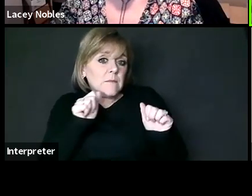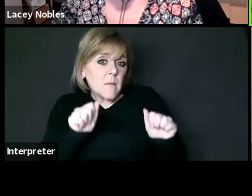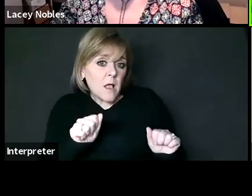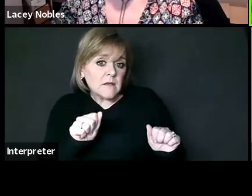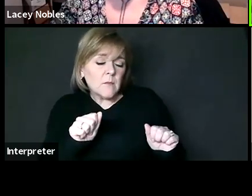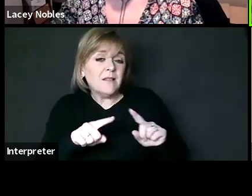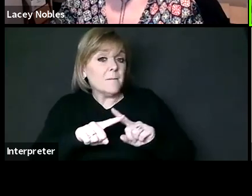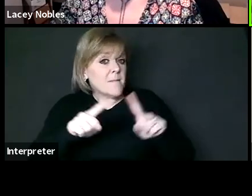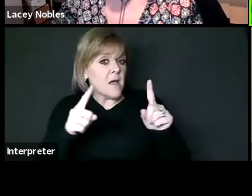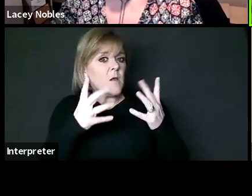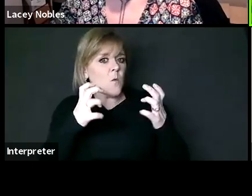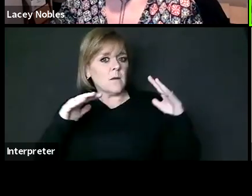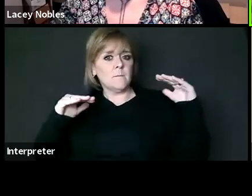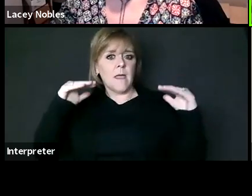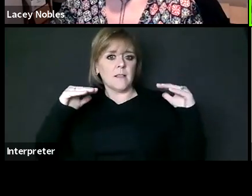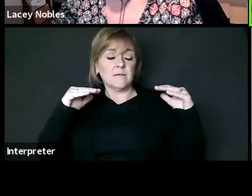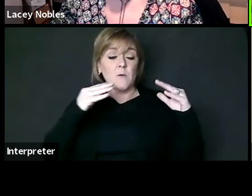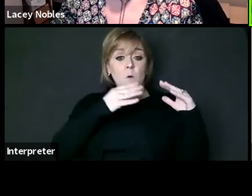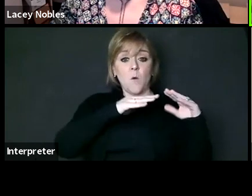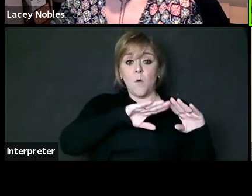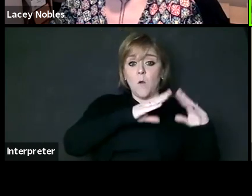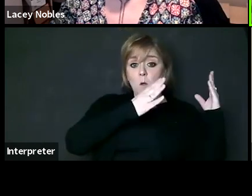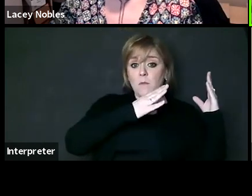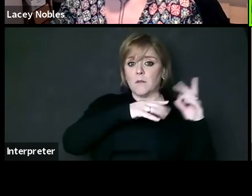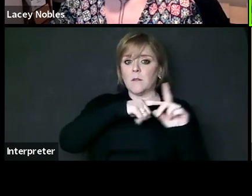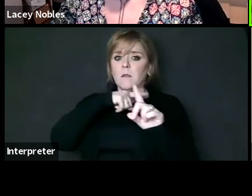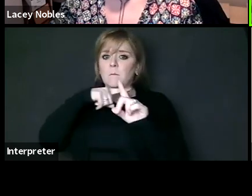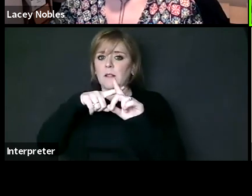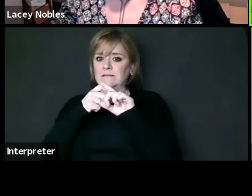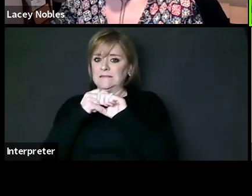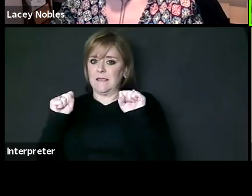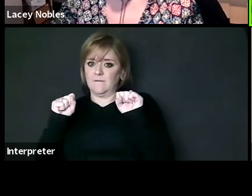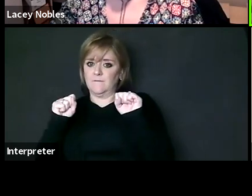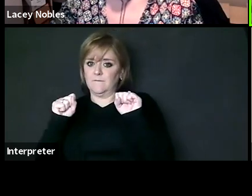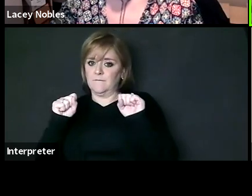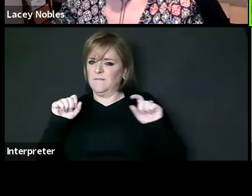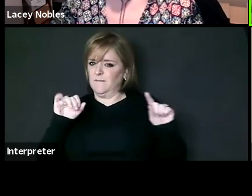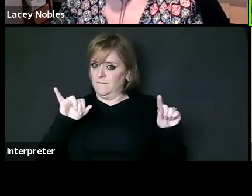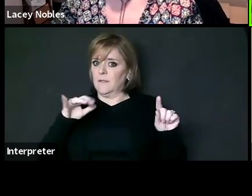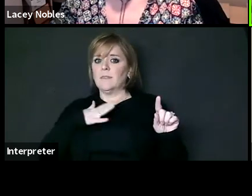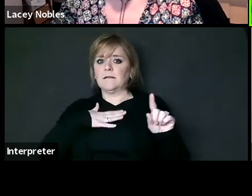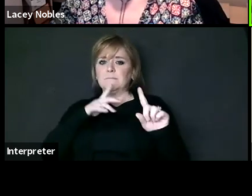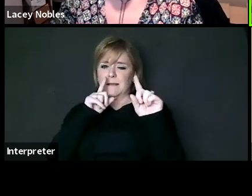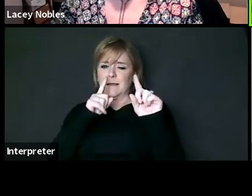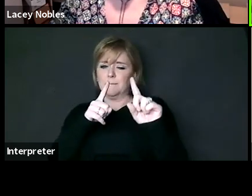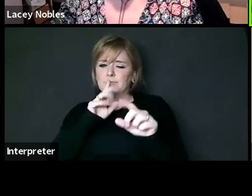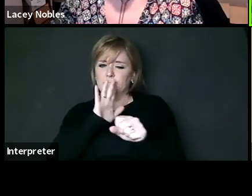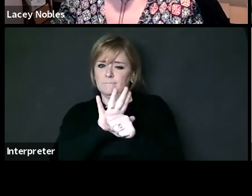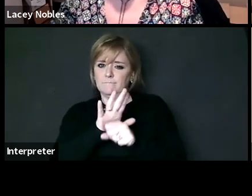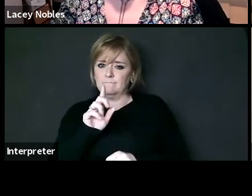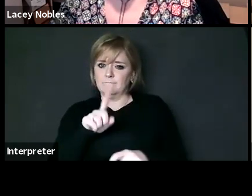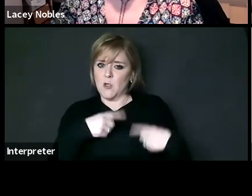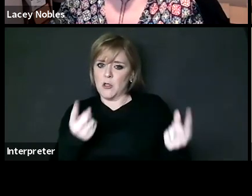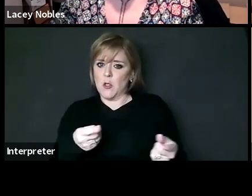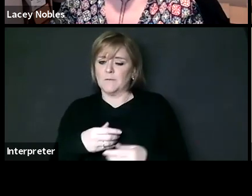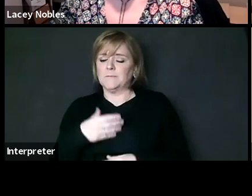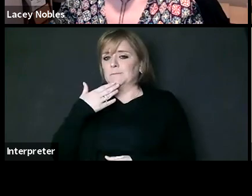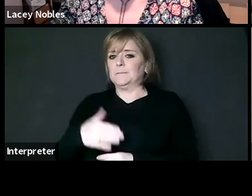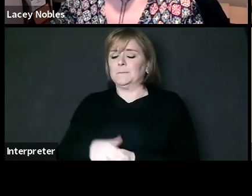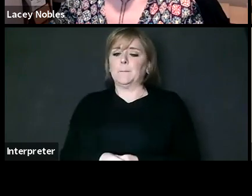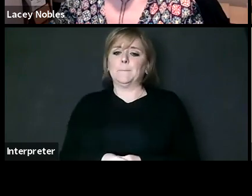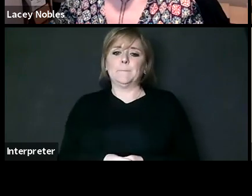while balancing the safety of our citizens. And that's my commitment. It's been my commitment all along. Thanks for the question. Thank you.